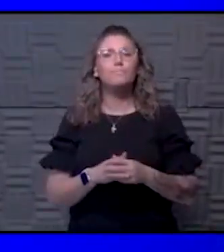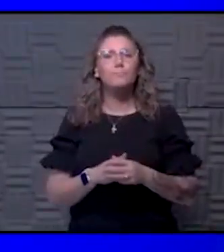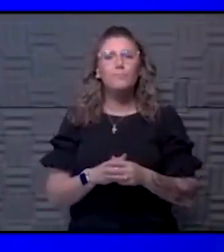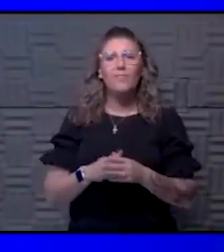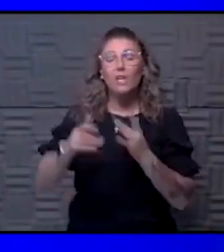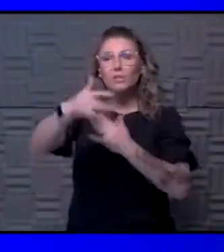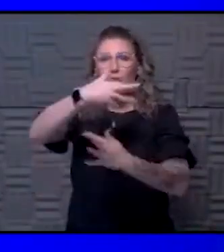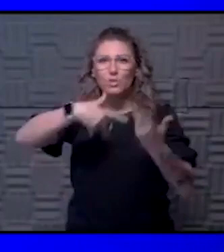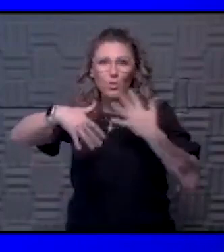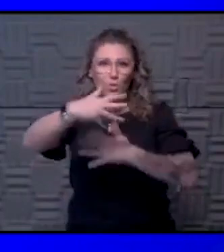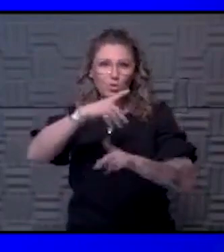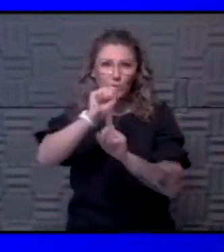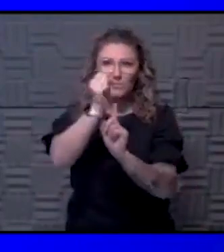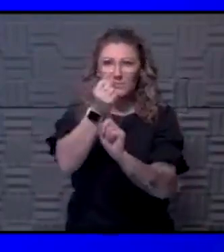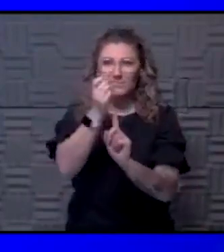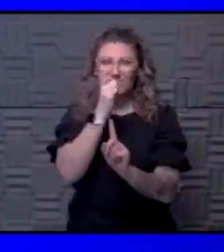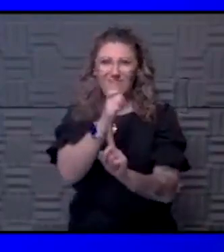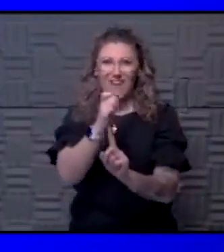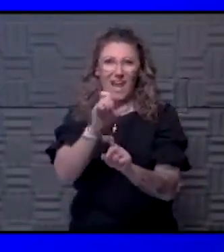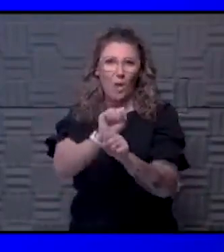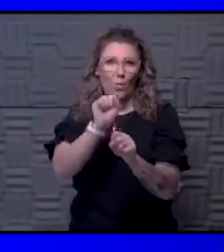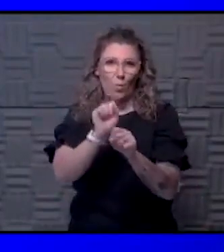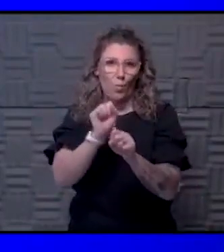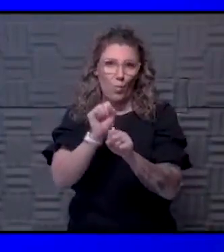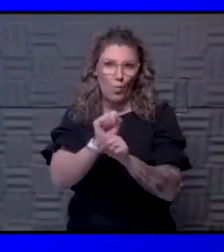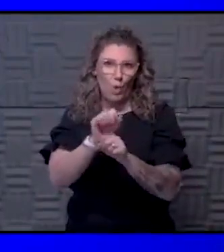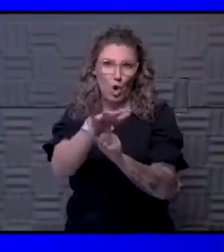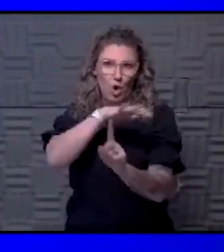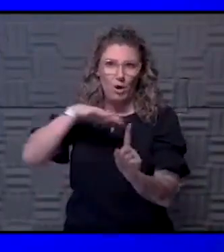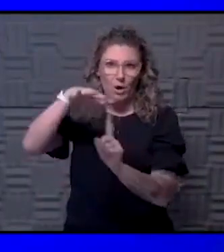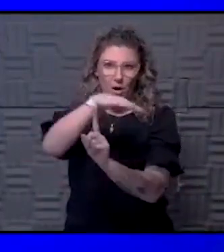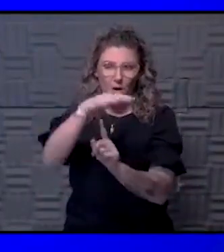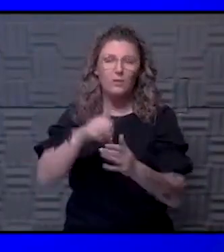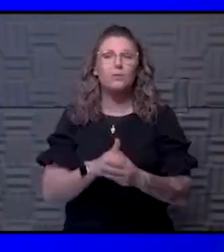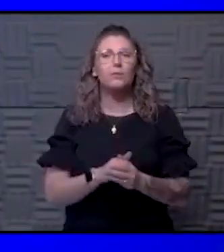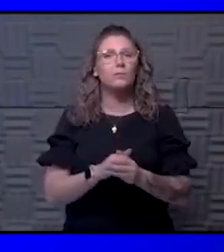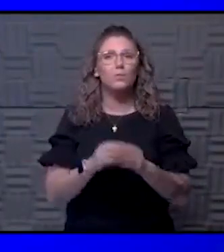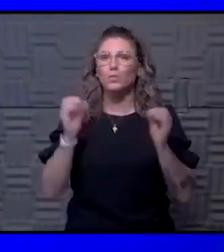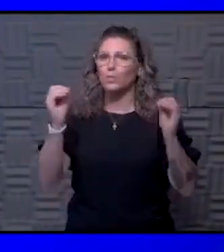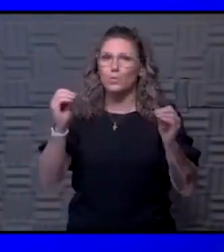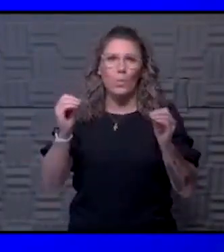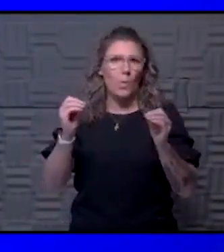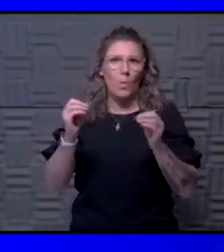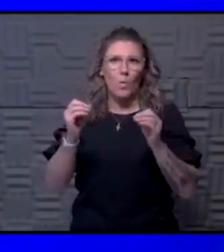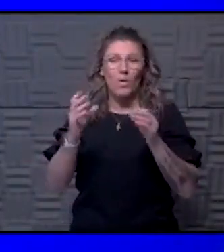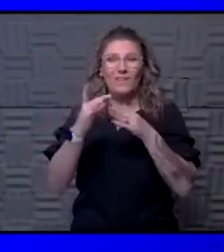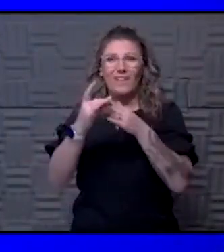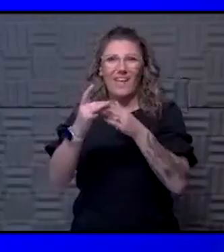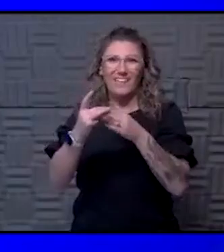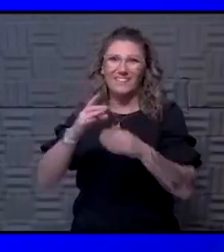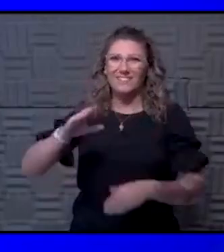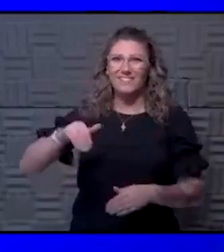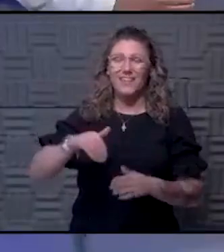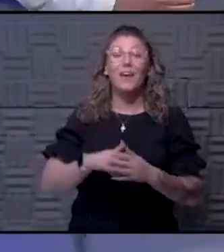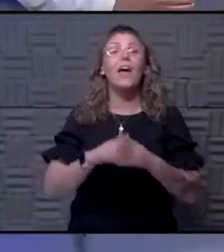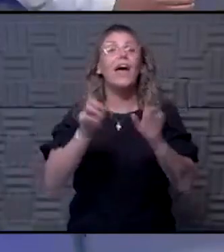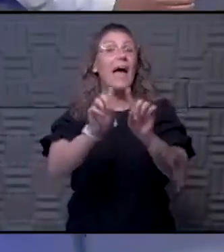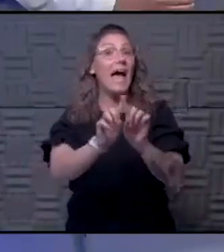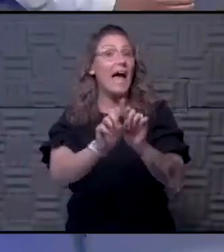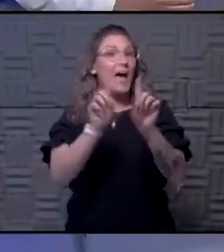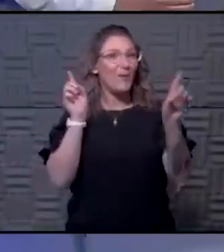social situations. It's not in workplace situations. So there is no guidance as of yet, Taylor.